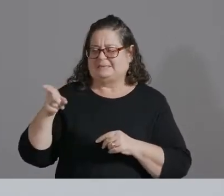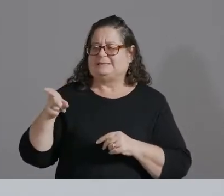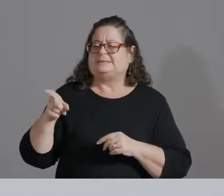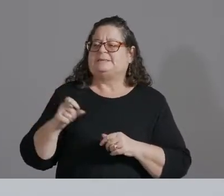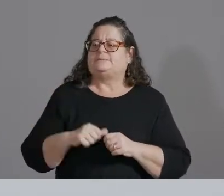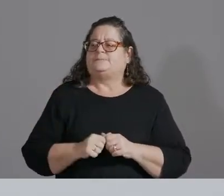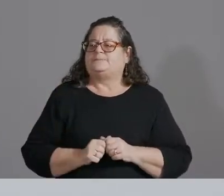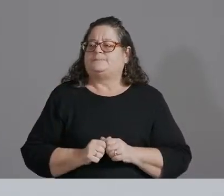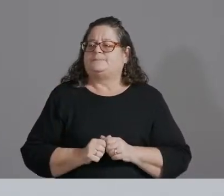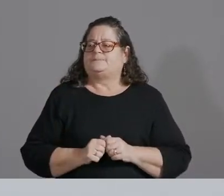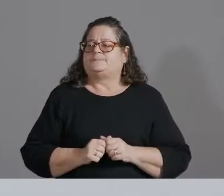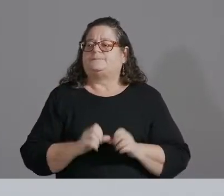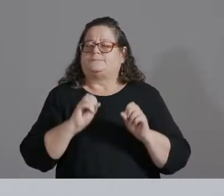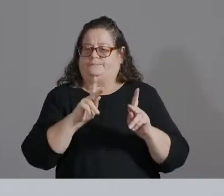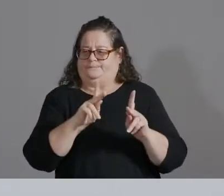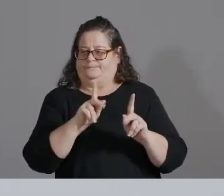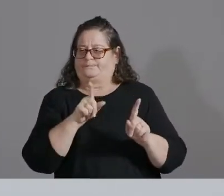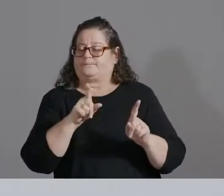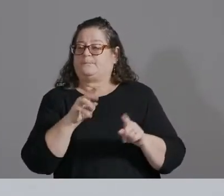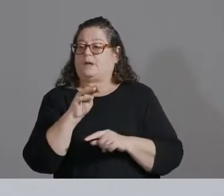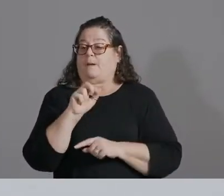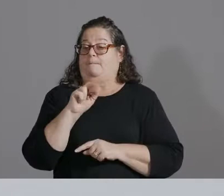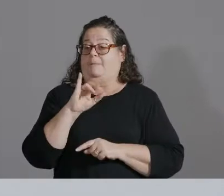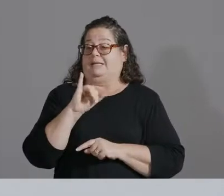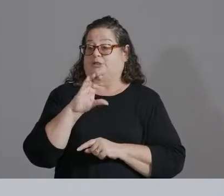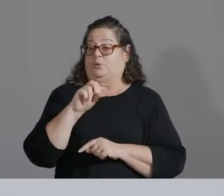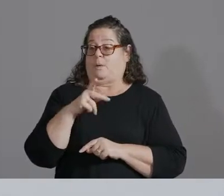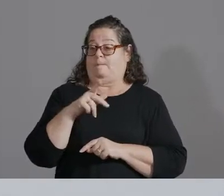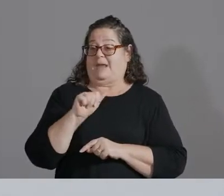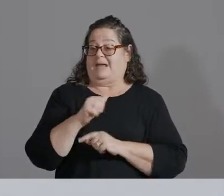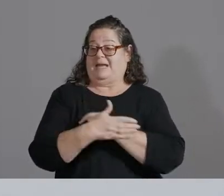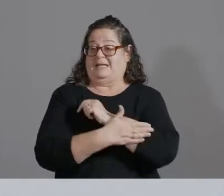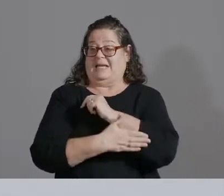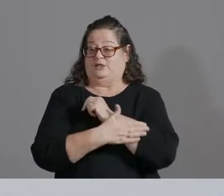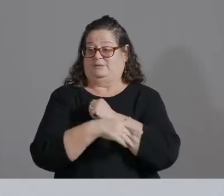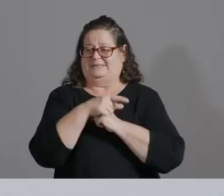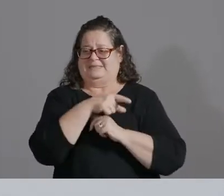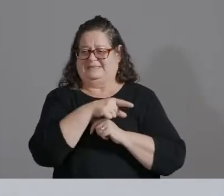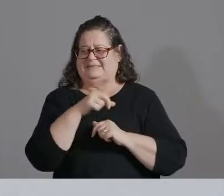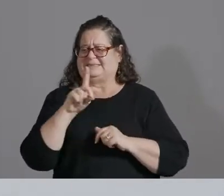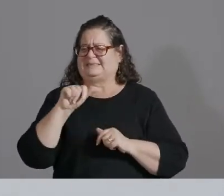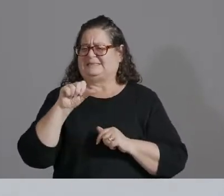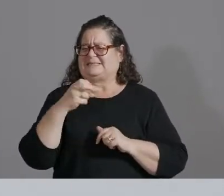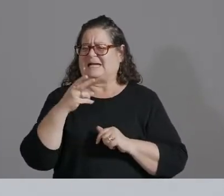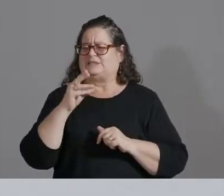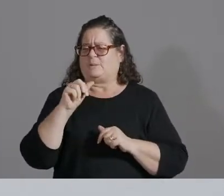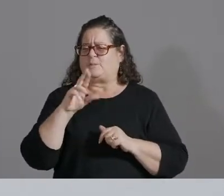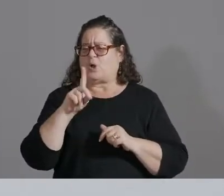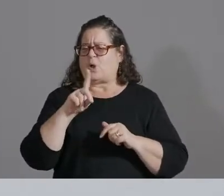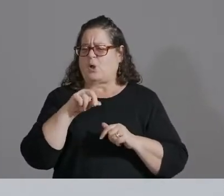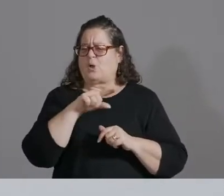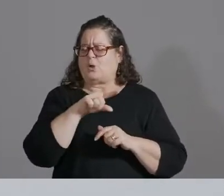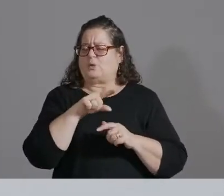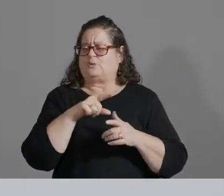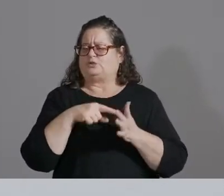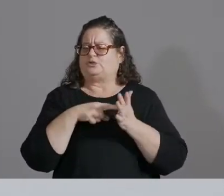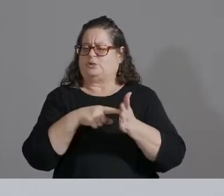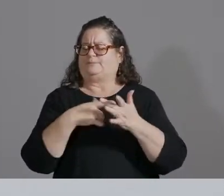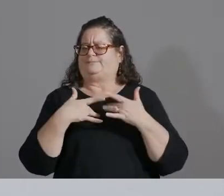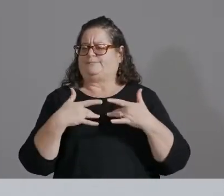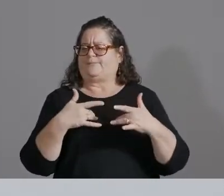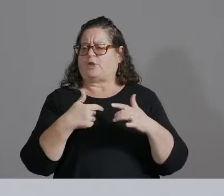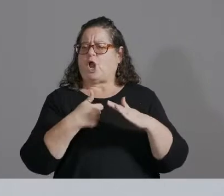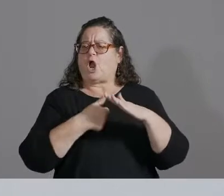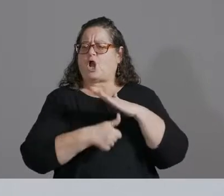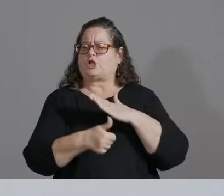that historically underserved communities like South Phoenix and Maryvale are being vaccinated at significantly lower rates than